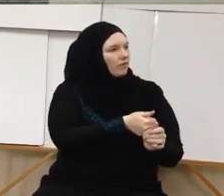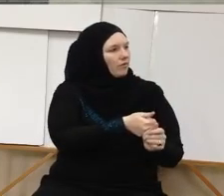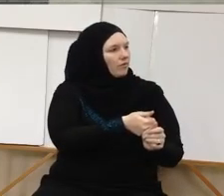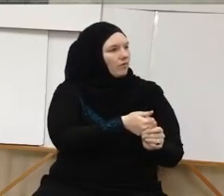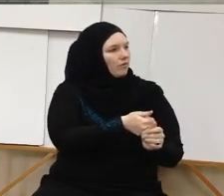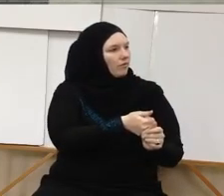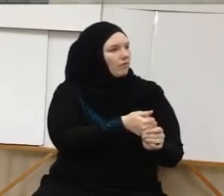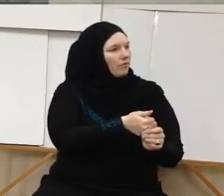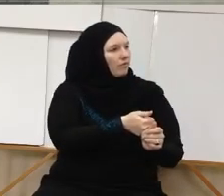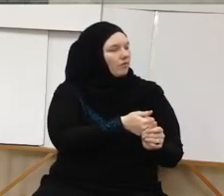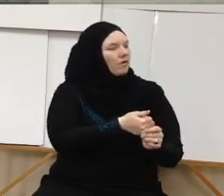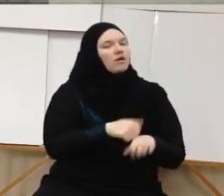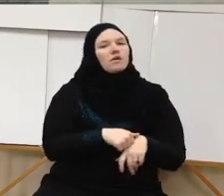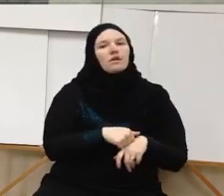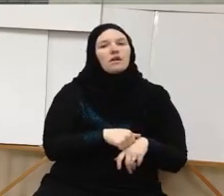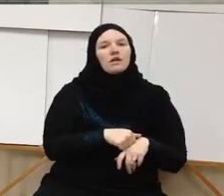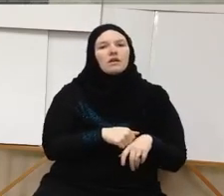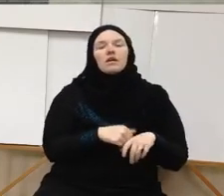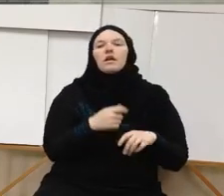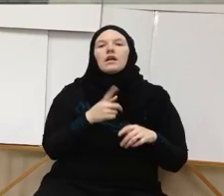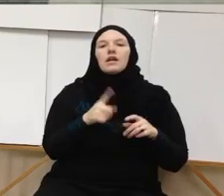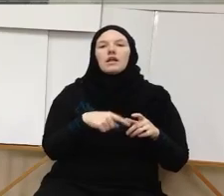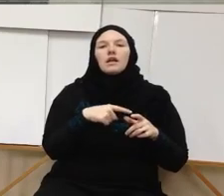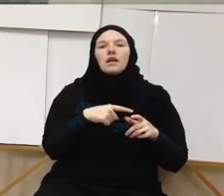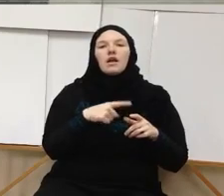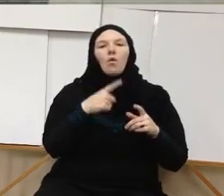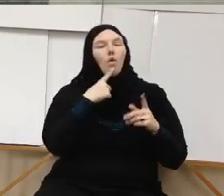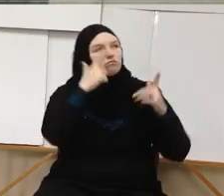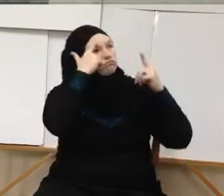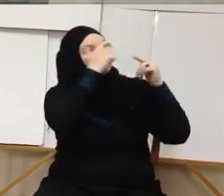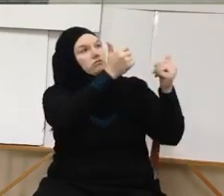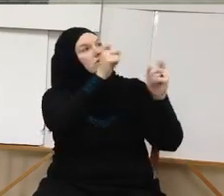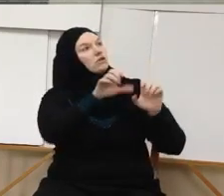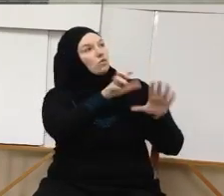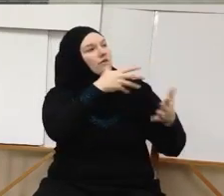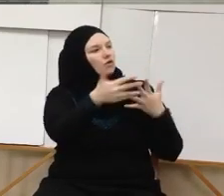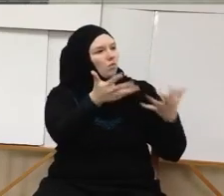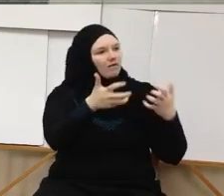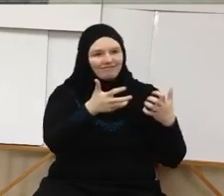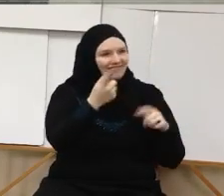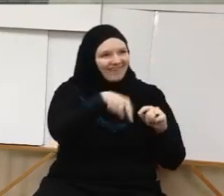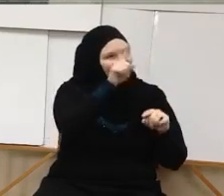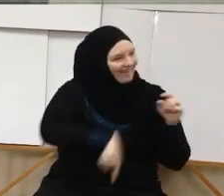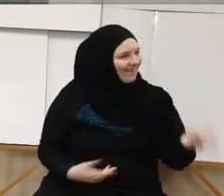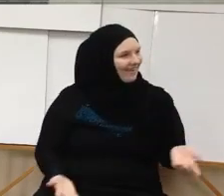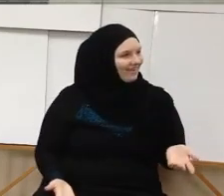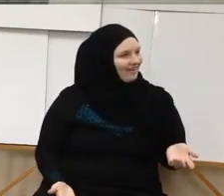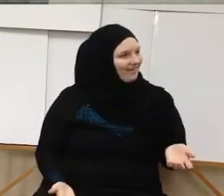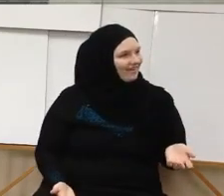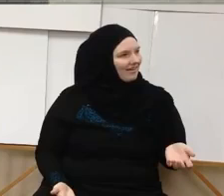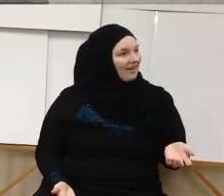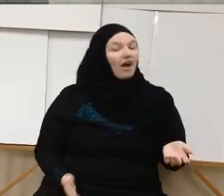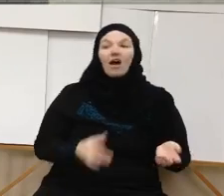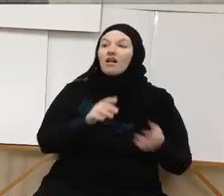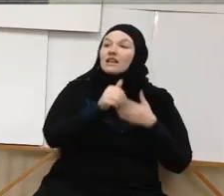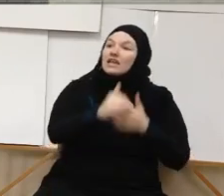whatever you can, that authority is illegitimate. They cannot do whatever they want. They are only legitimate